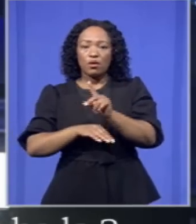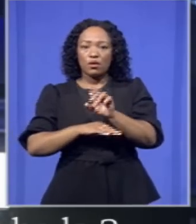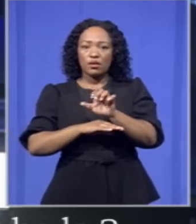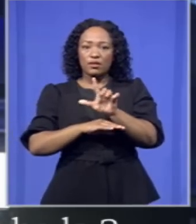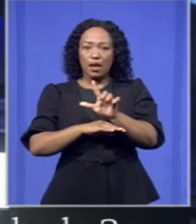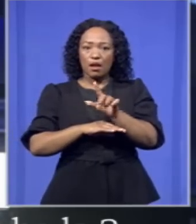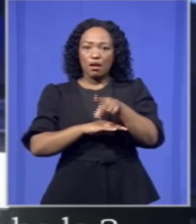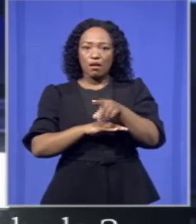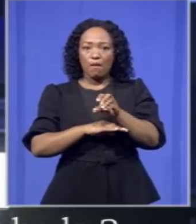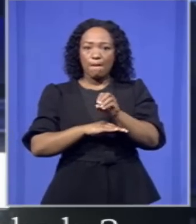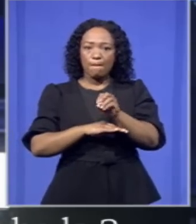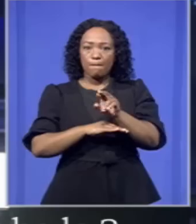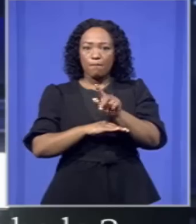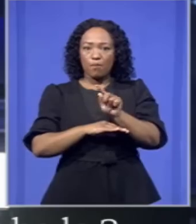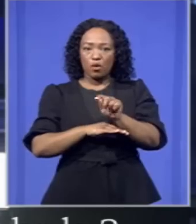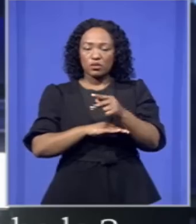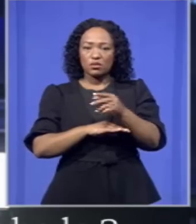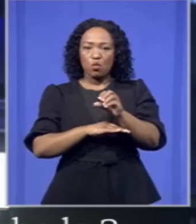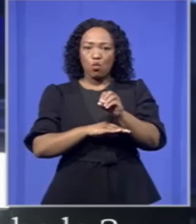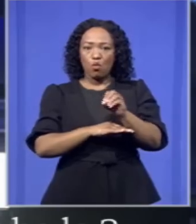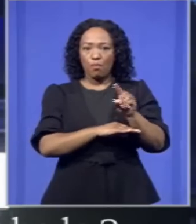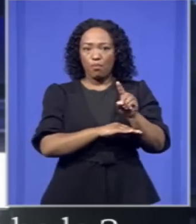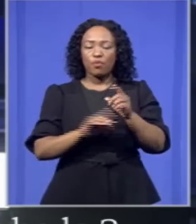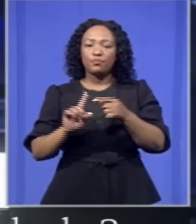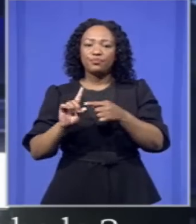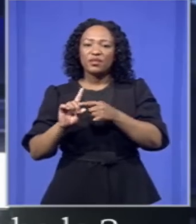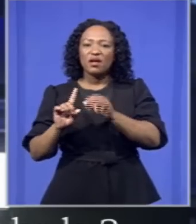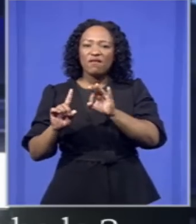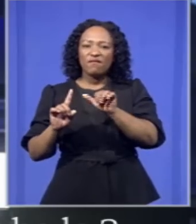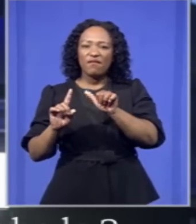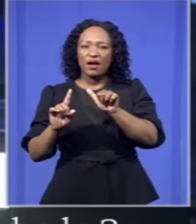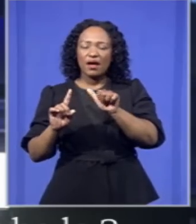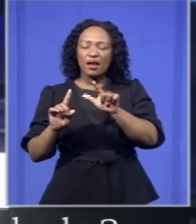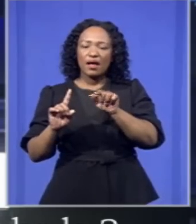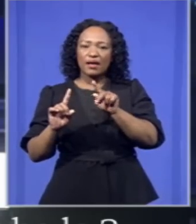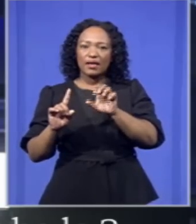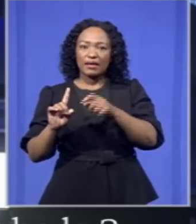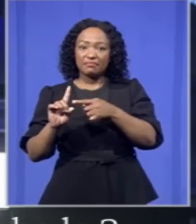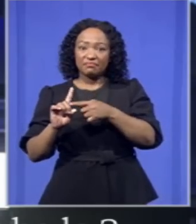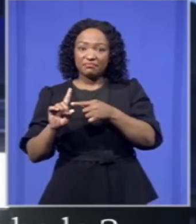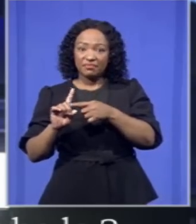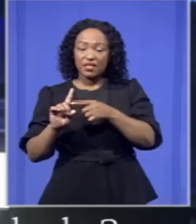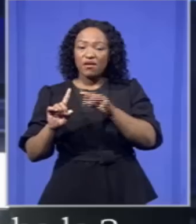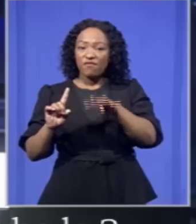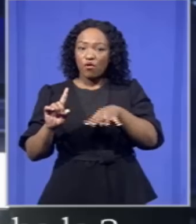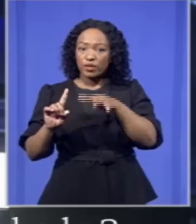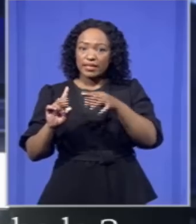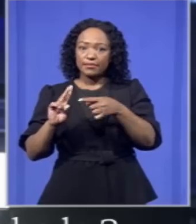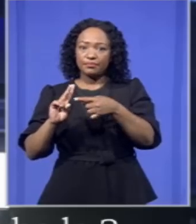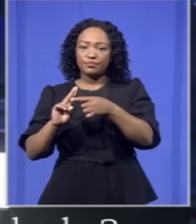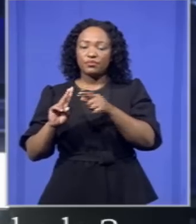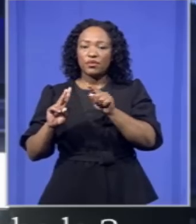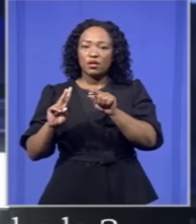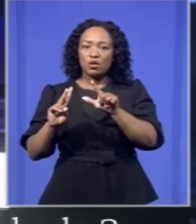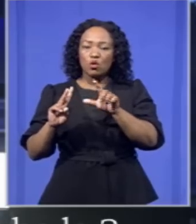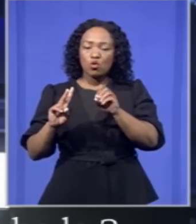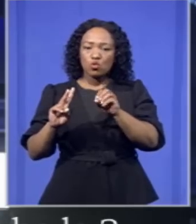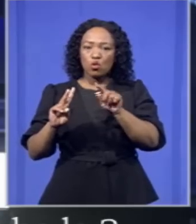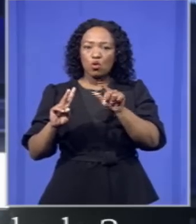Hoop Falake Bebeza wa dingwaga di le 14 le Tlotlo Baranye wa dingwaga tse di